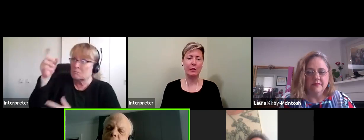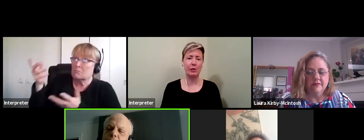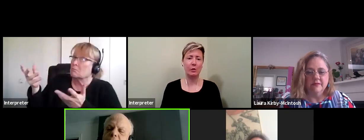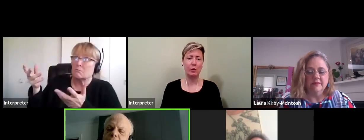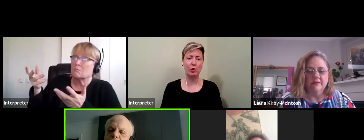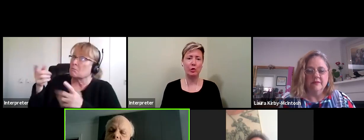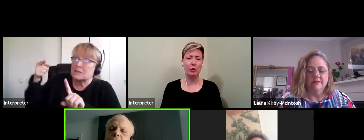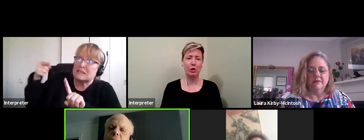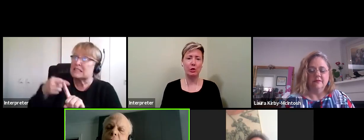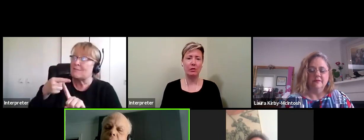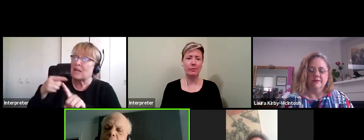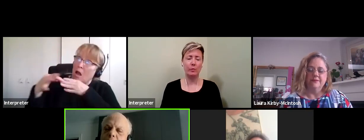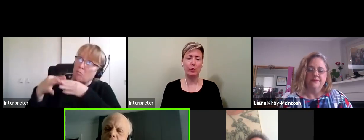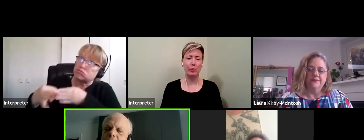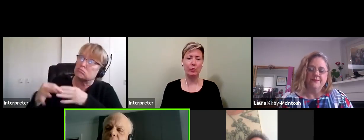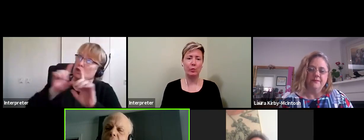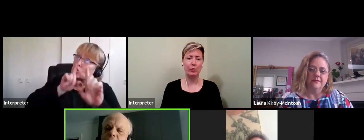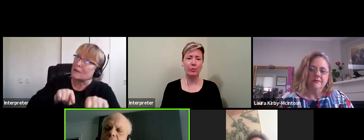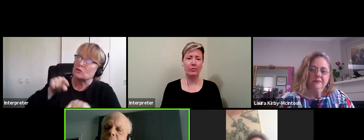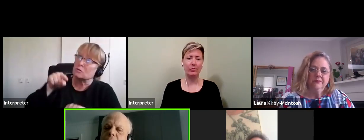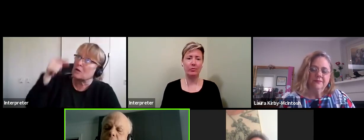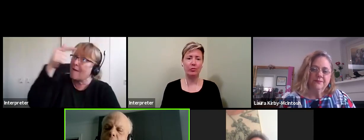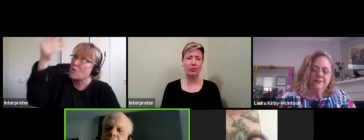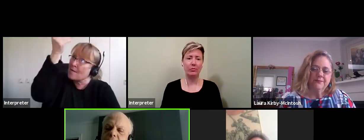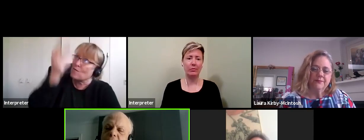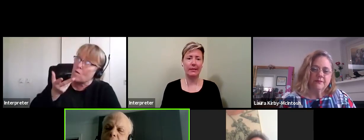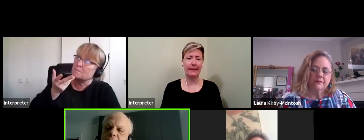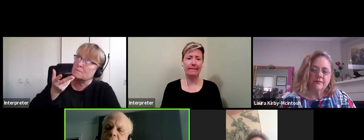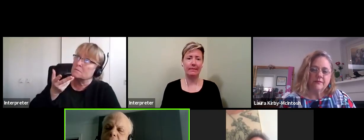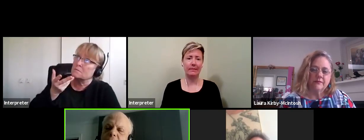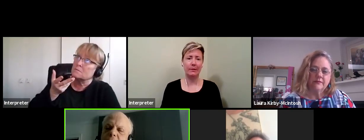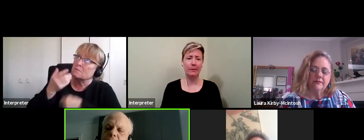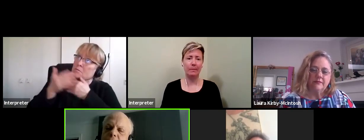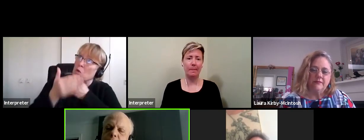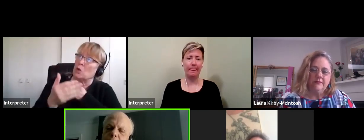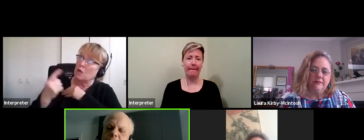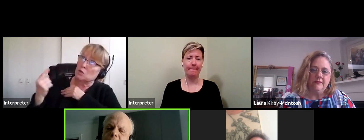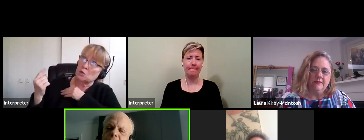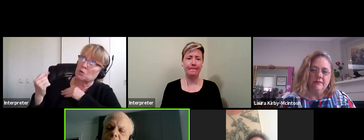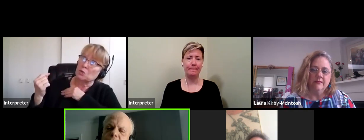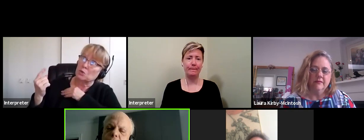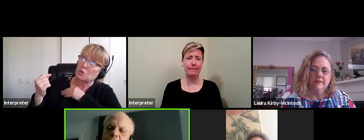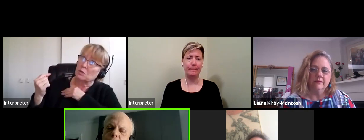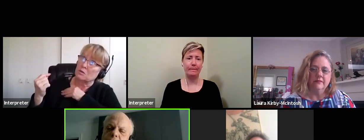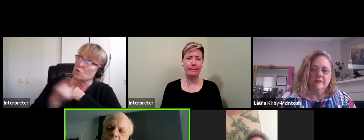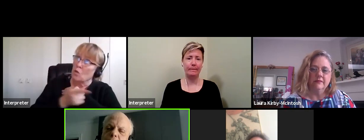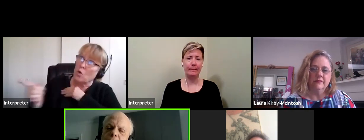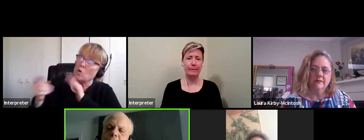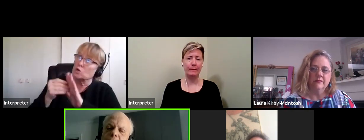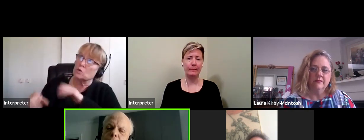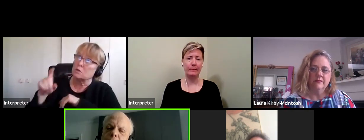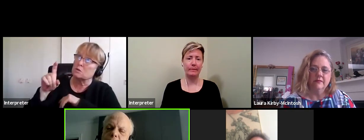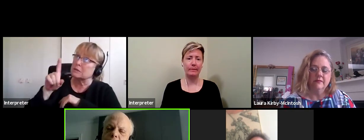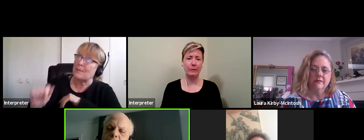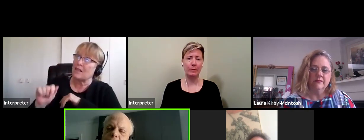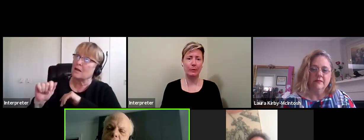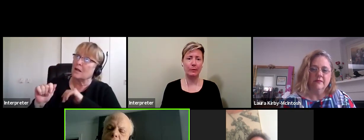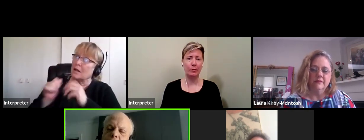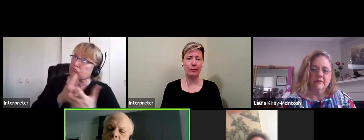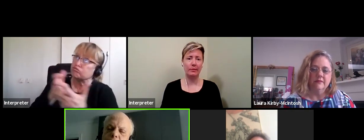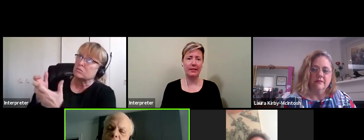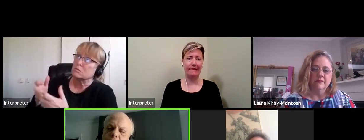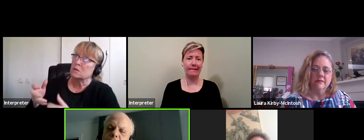specific directions from the province on what needs to be done for meeting the needs of students with disabilities? And we were told, other